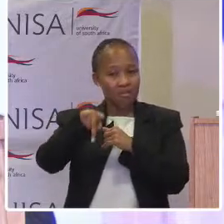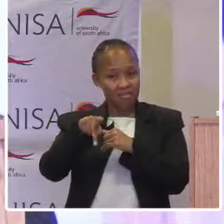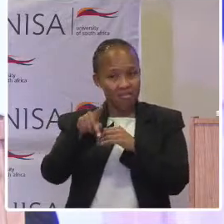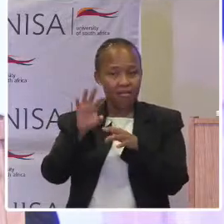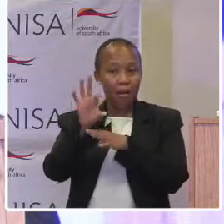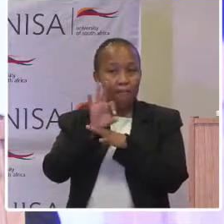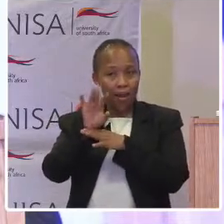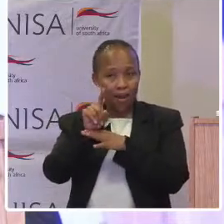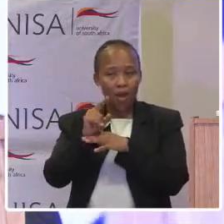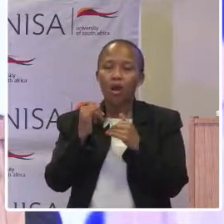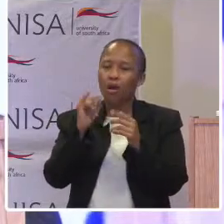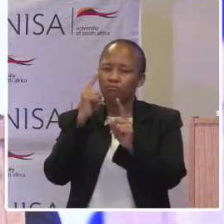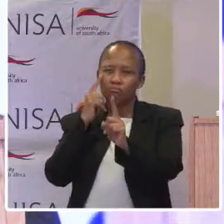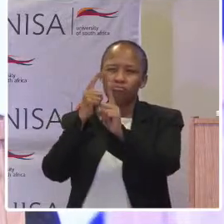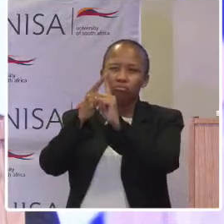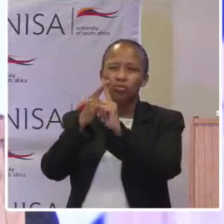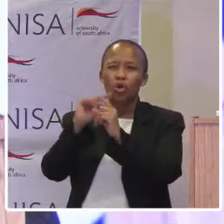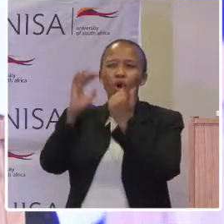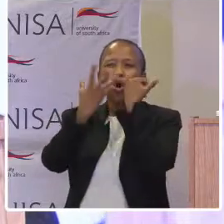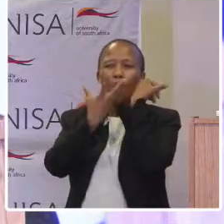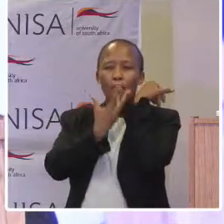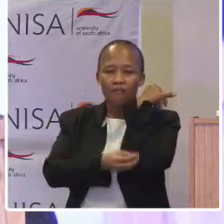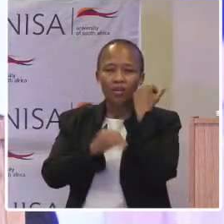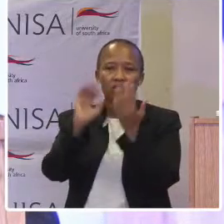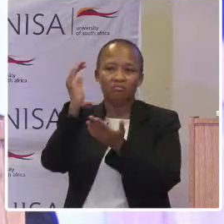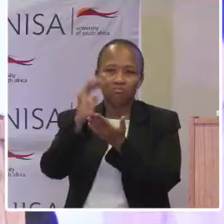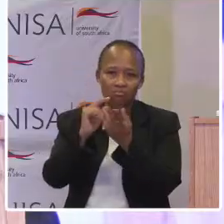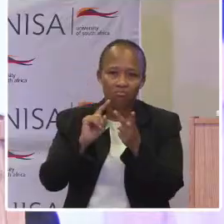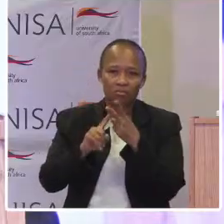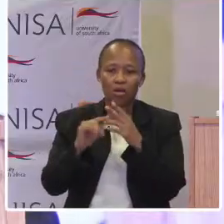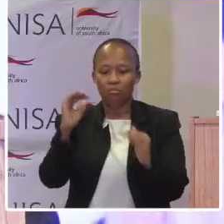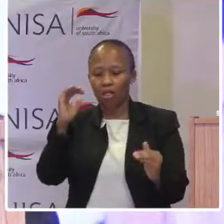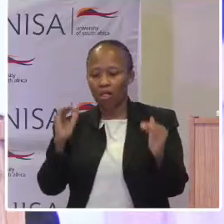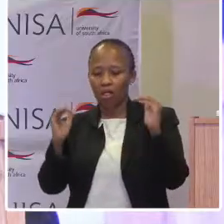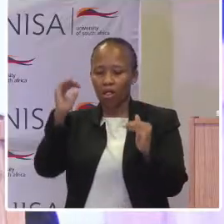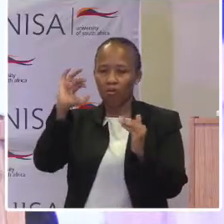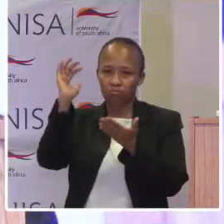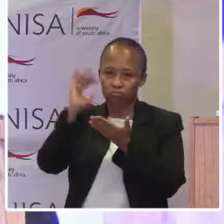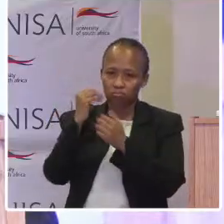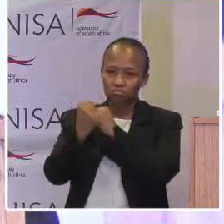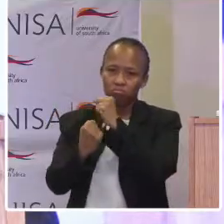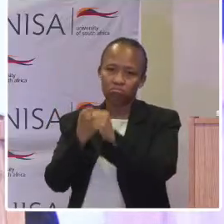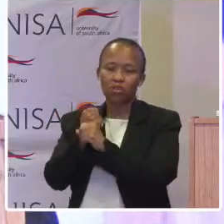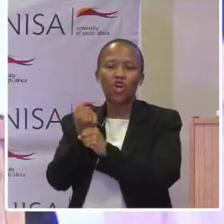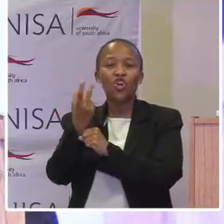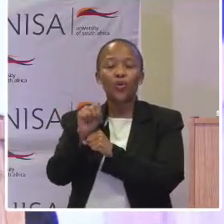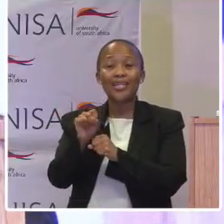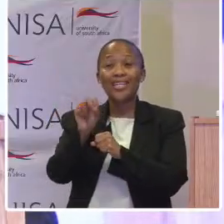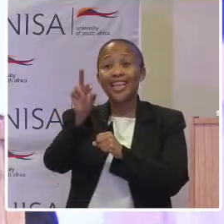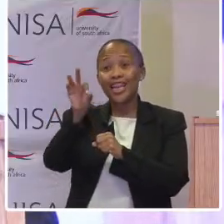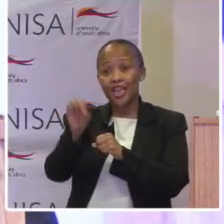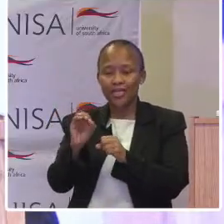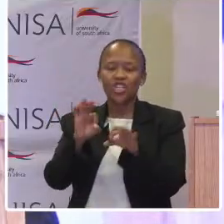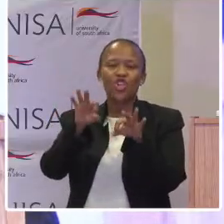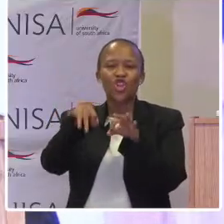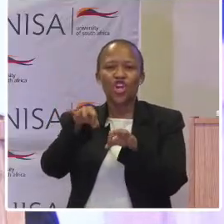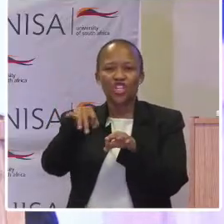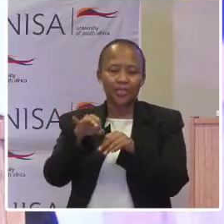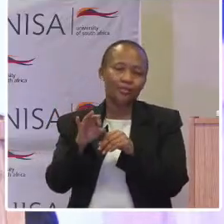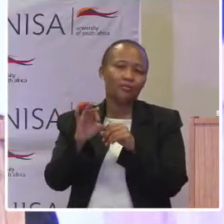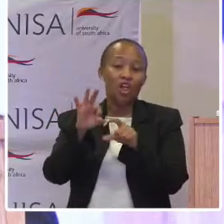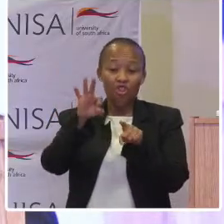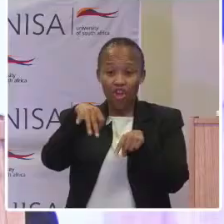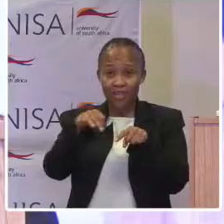eliminating poverty and reducing inequality by 2030. It comprises 13 chapters, inclusive of set